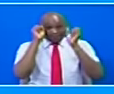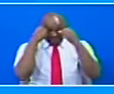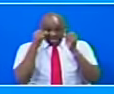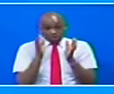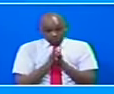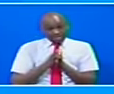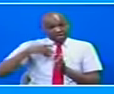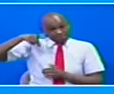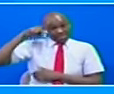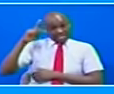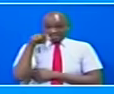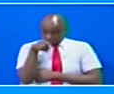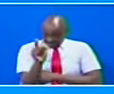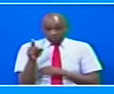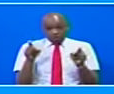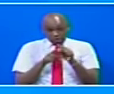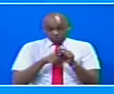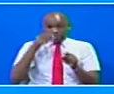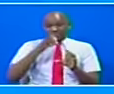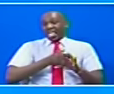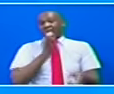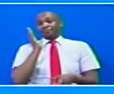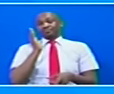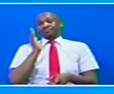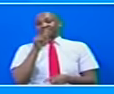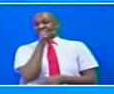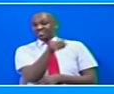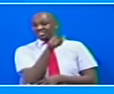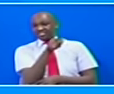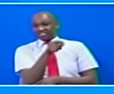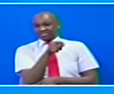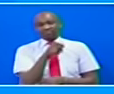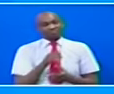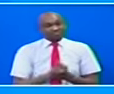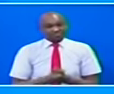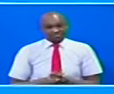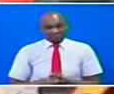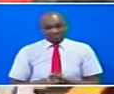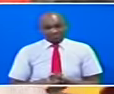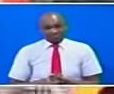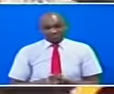Kenya and Peter Kenneth have also since abandoned the super alliance bandwagon.